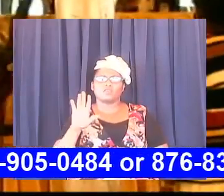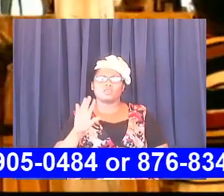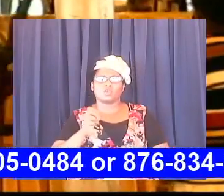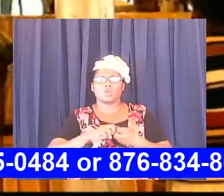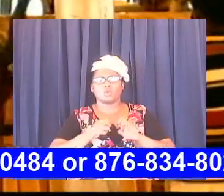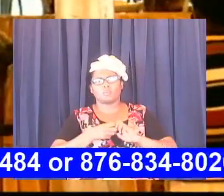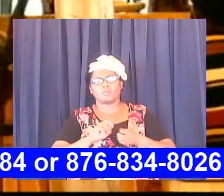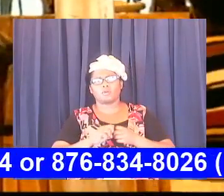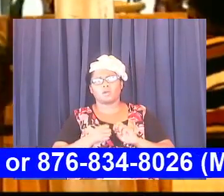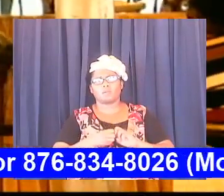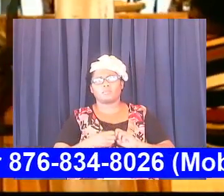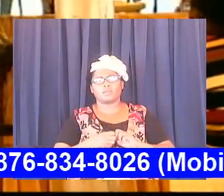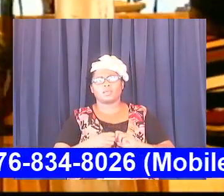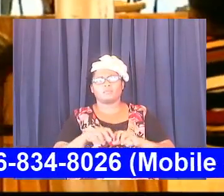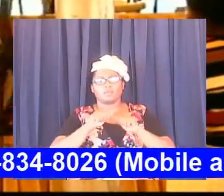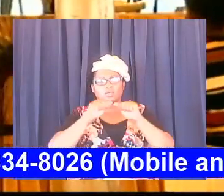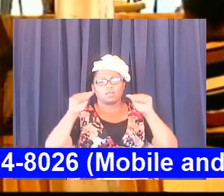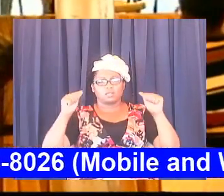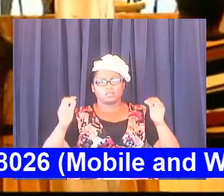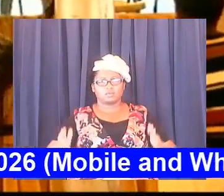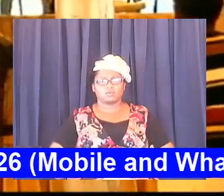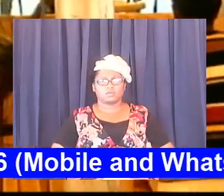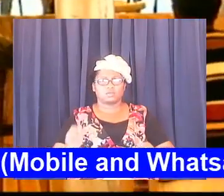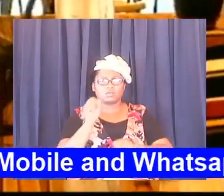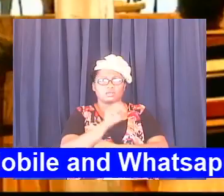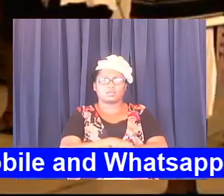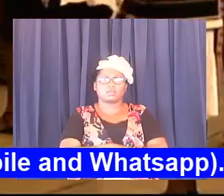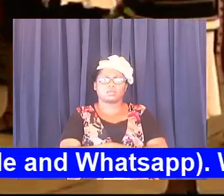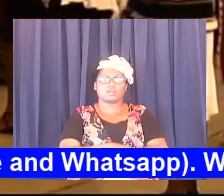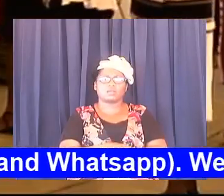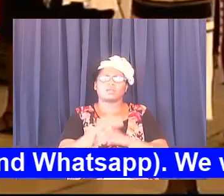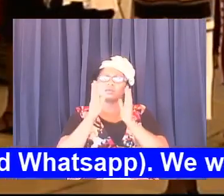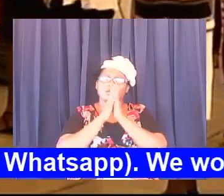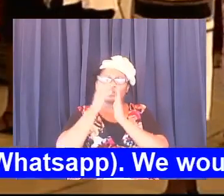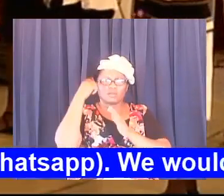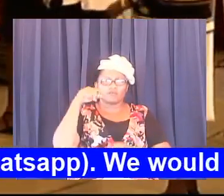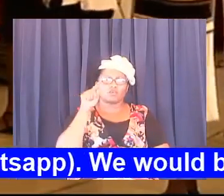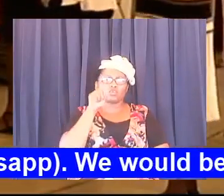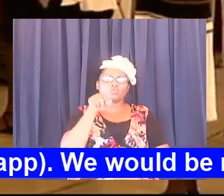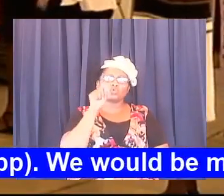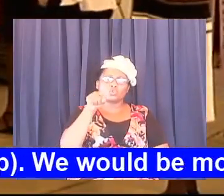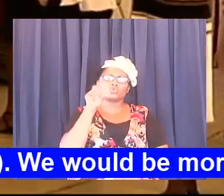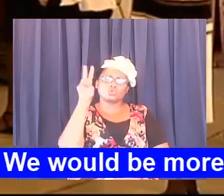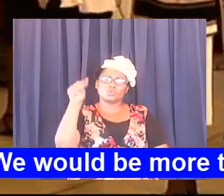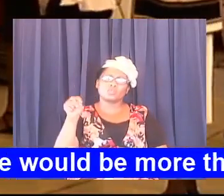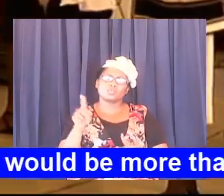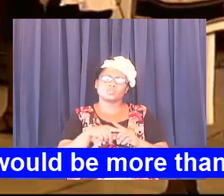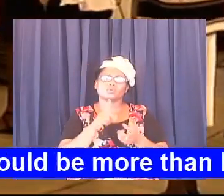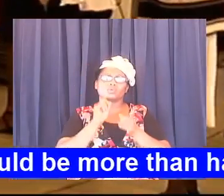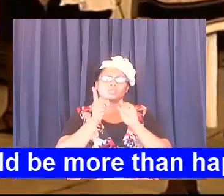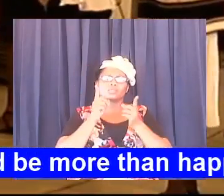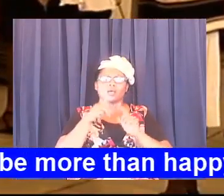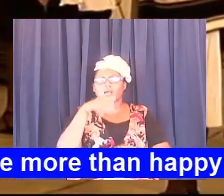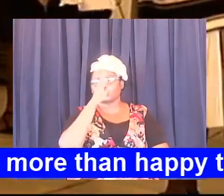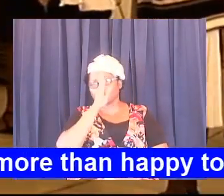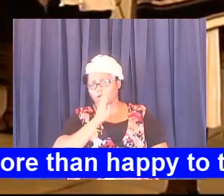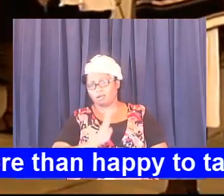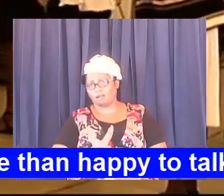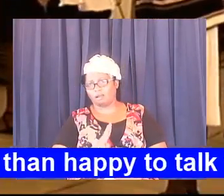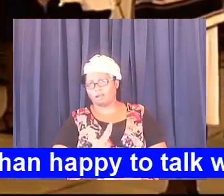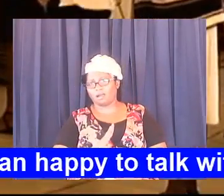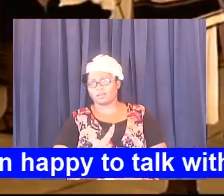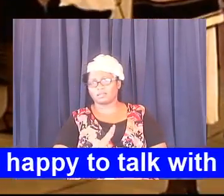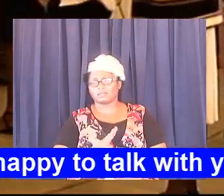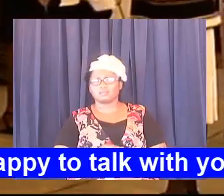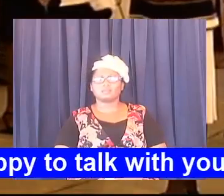worker is praying with you, somebody is praying with you, you need to talk to God. Talk to him. Talk to